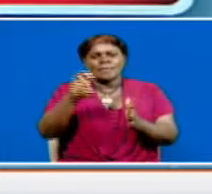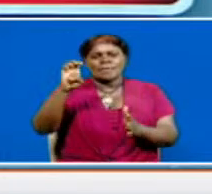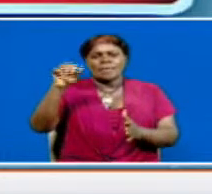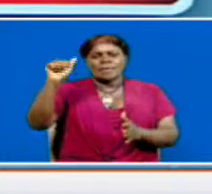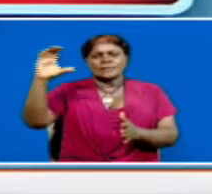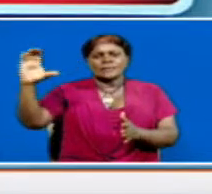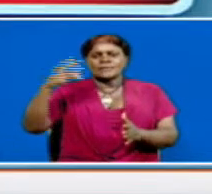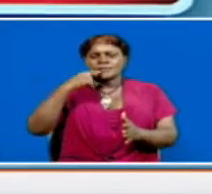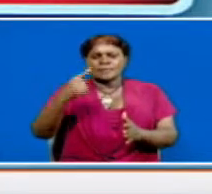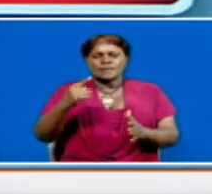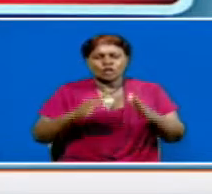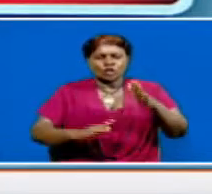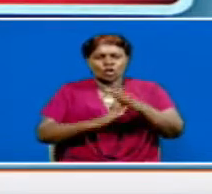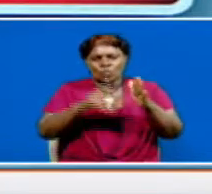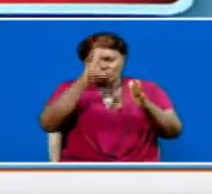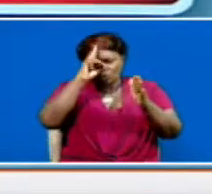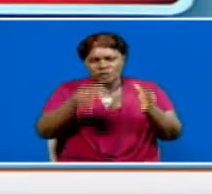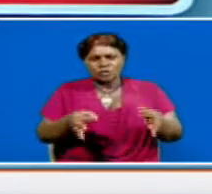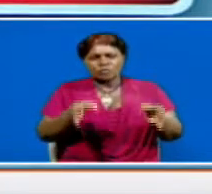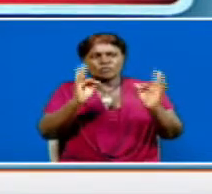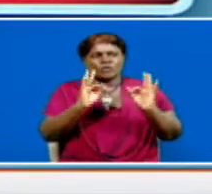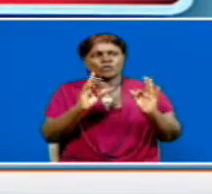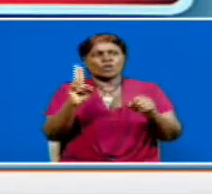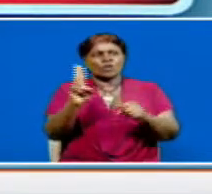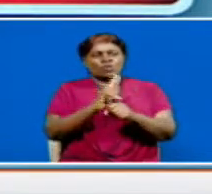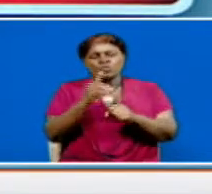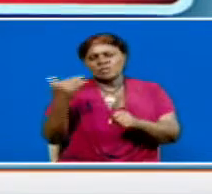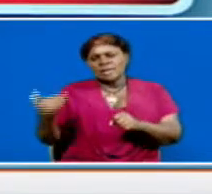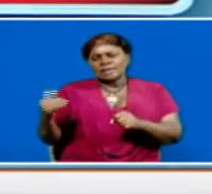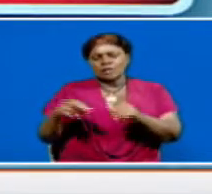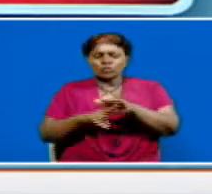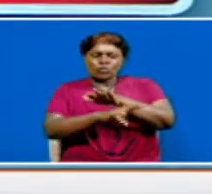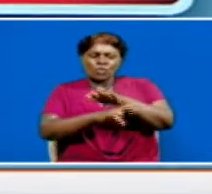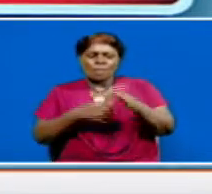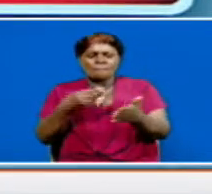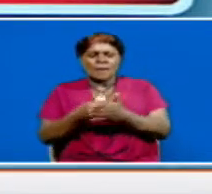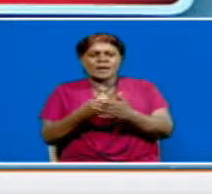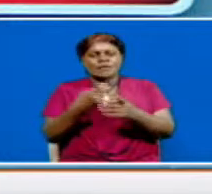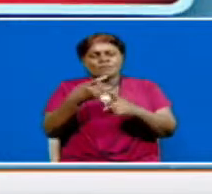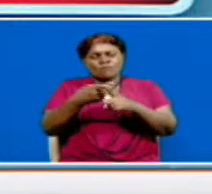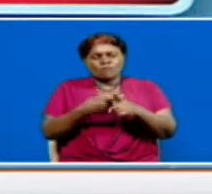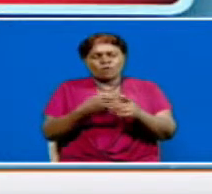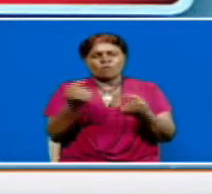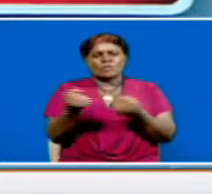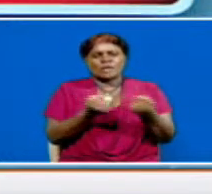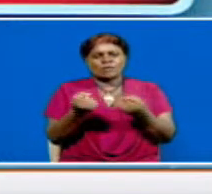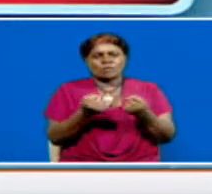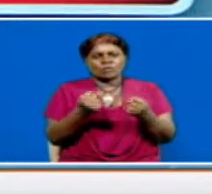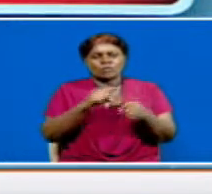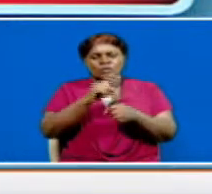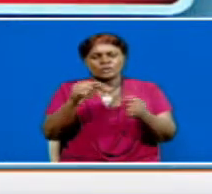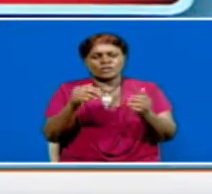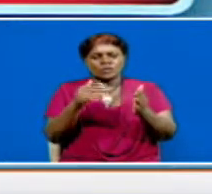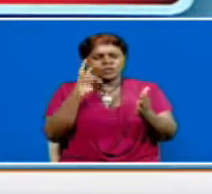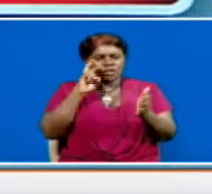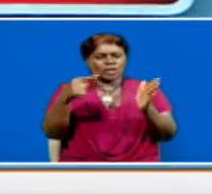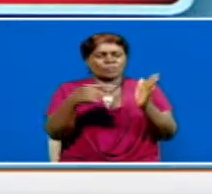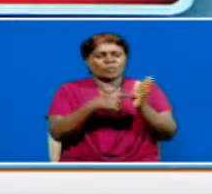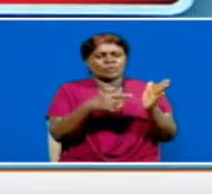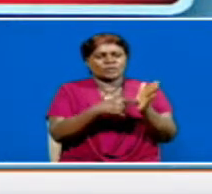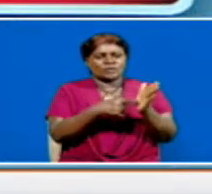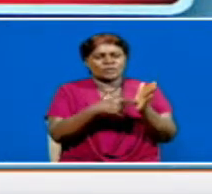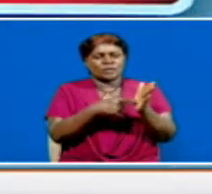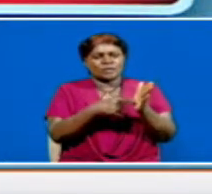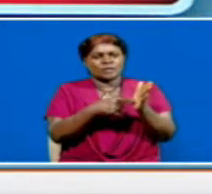EACC, senior police officers are using their juniors to extort money from motorists at various checkpoints, thus